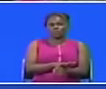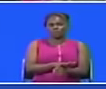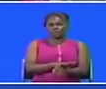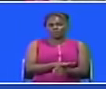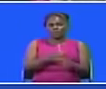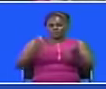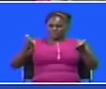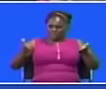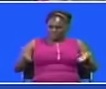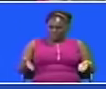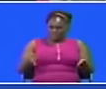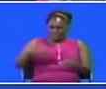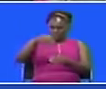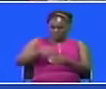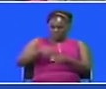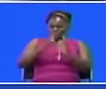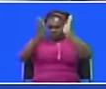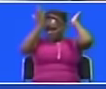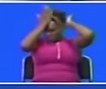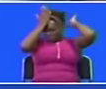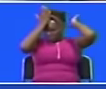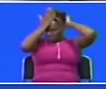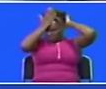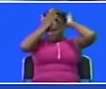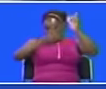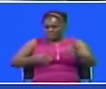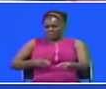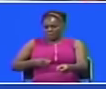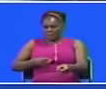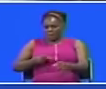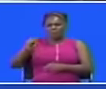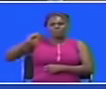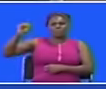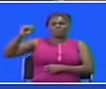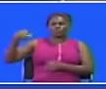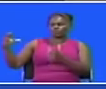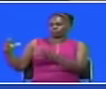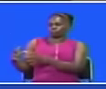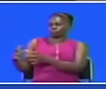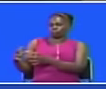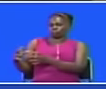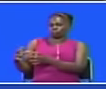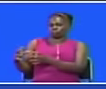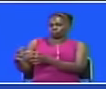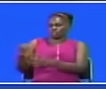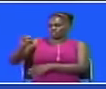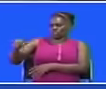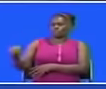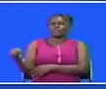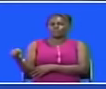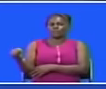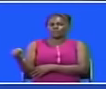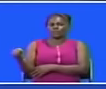And now the interfaith bishops are already being accused of political bias towards the ruling Jubilee government.